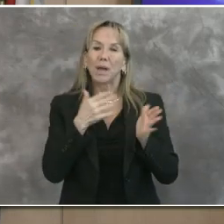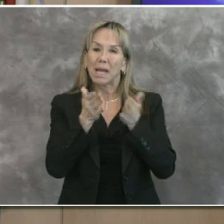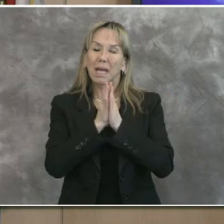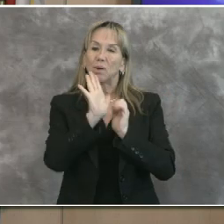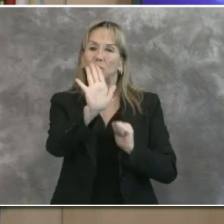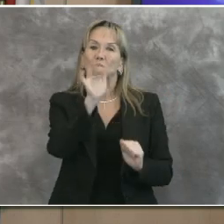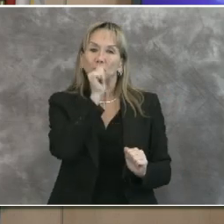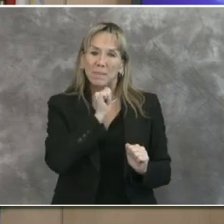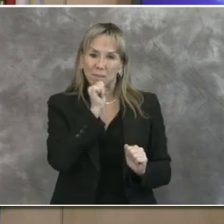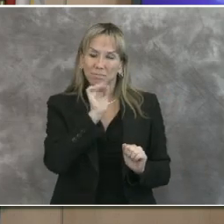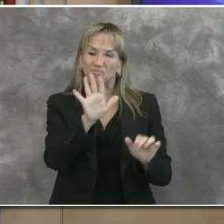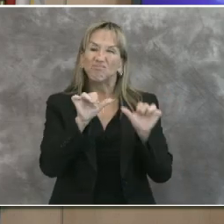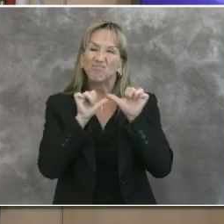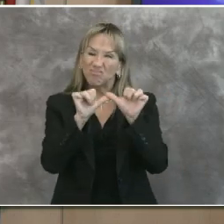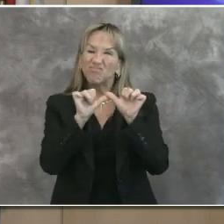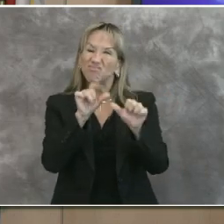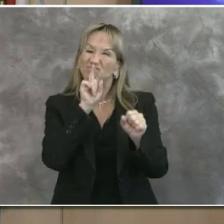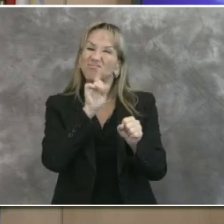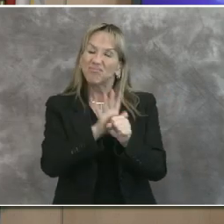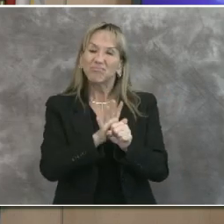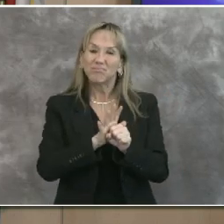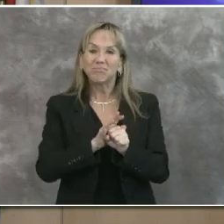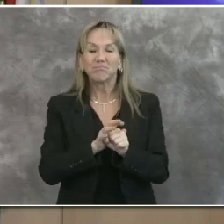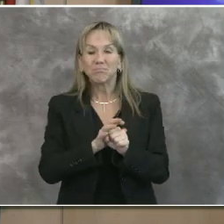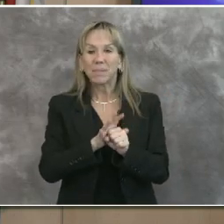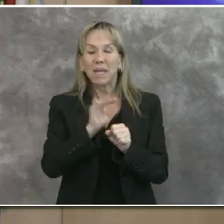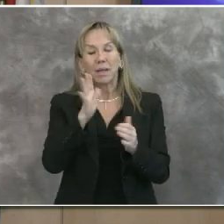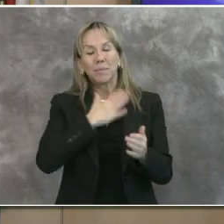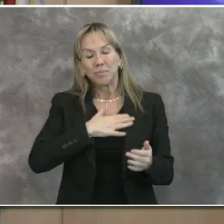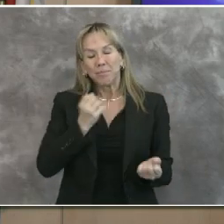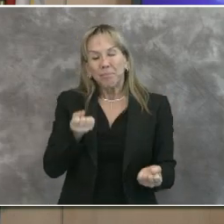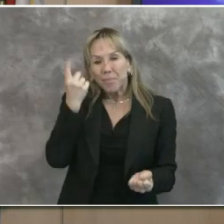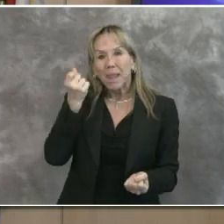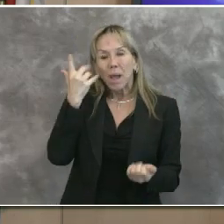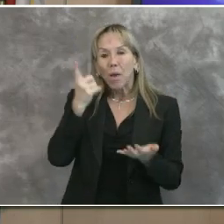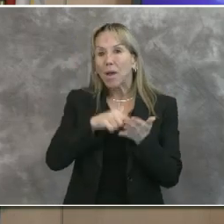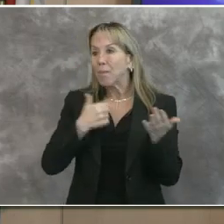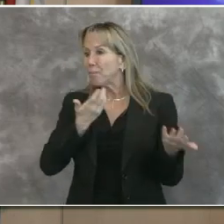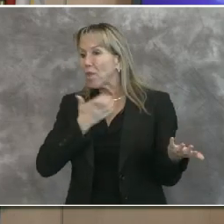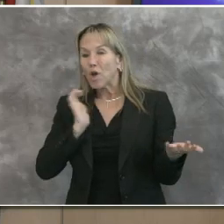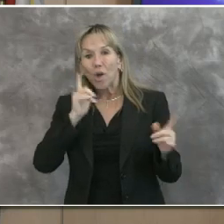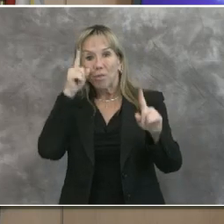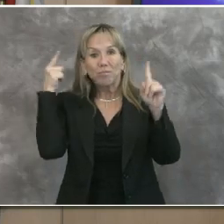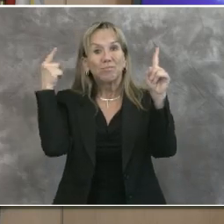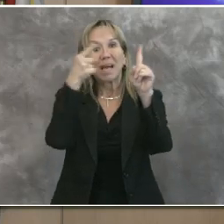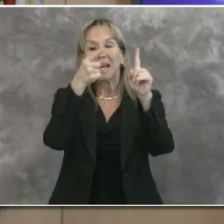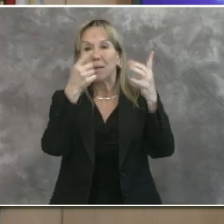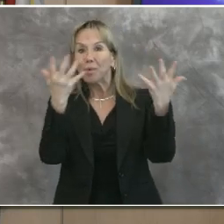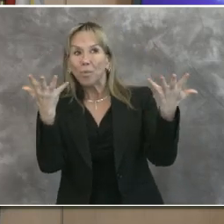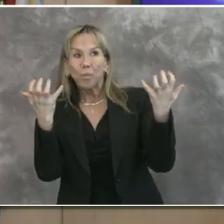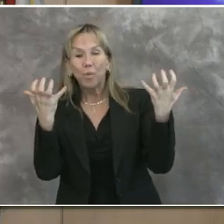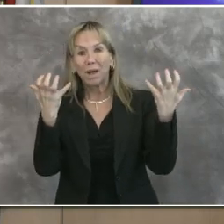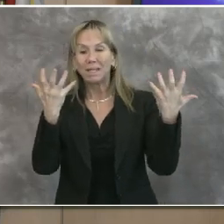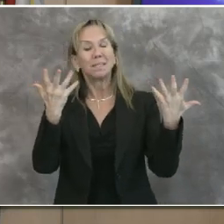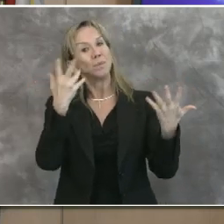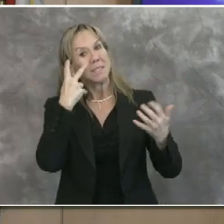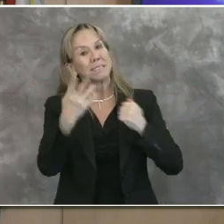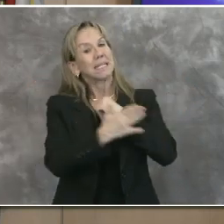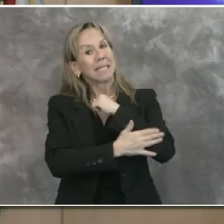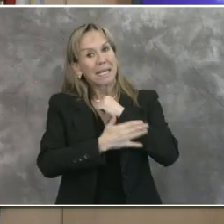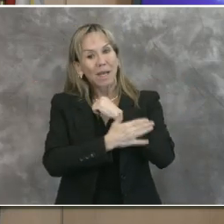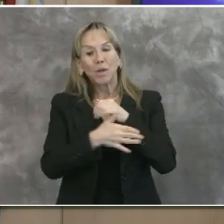for your continued commitment and your continued understanding that the aim and desire is to see our county rebuild and recover on a